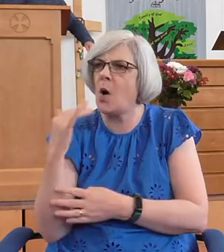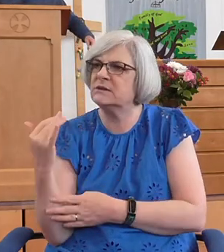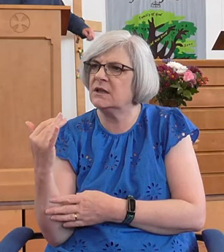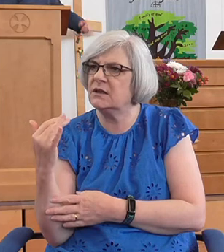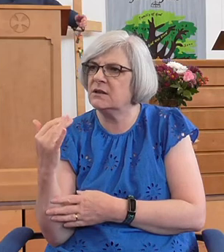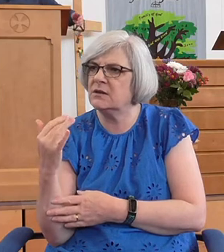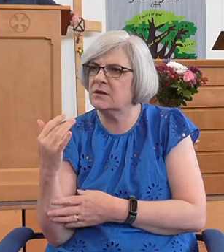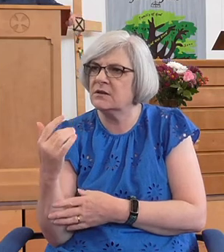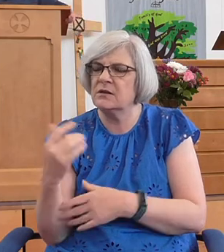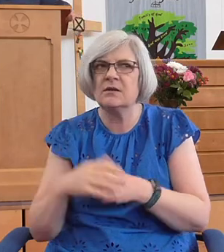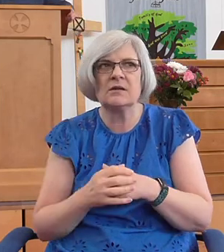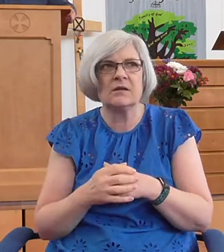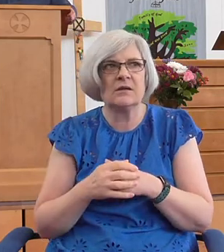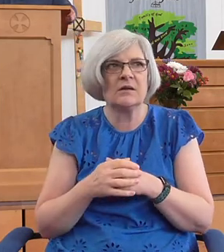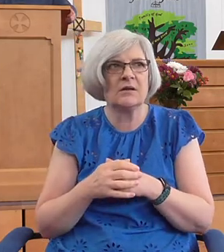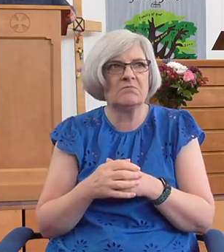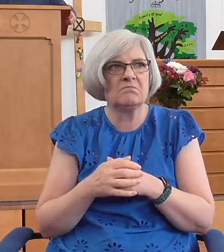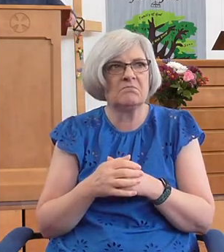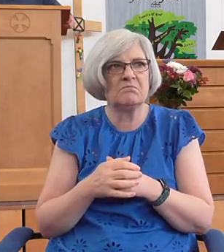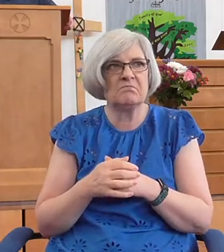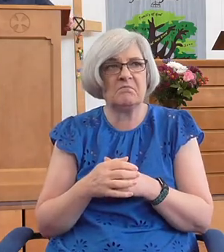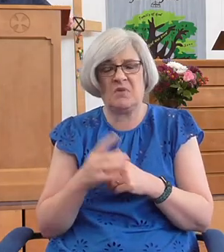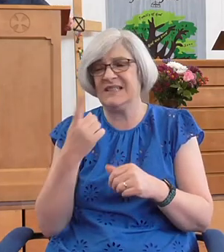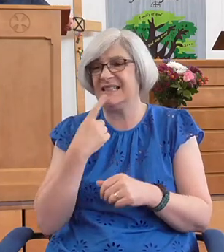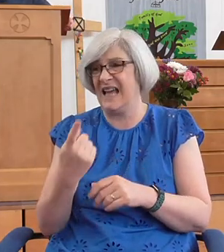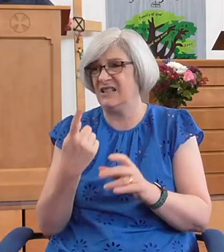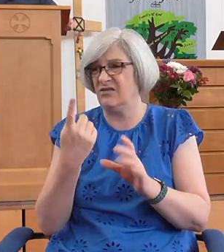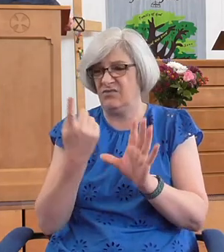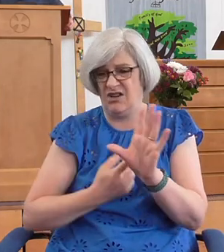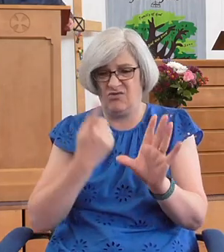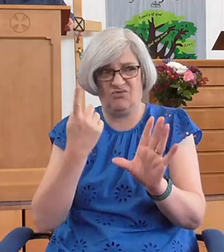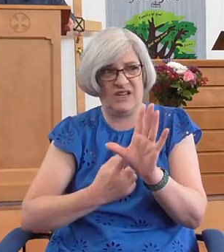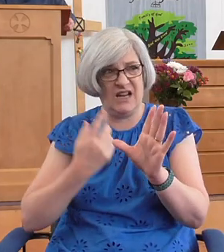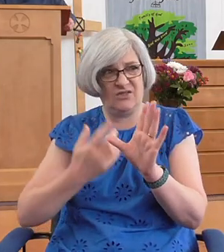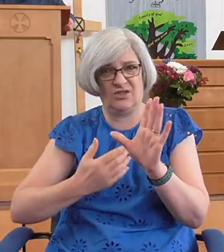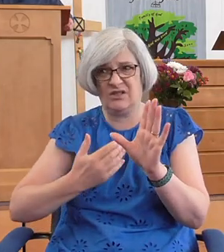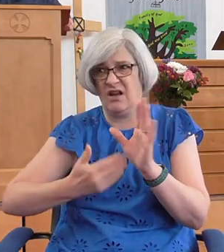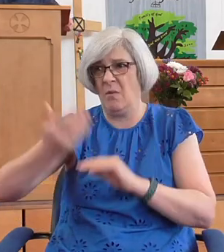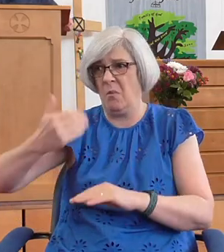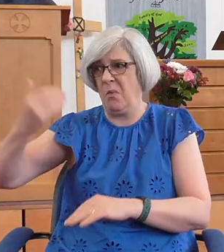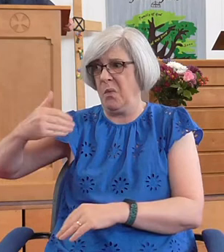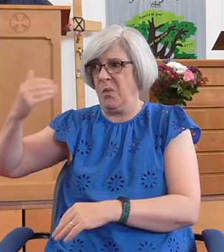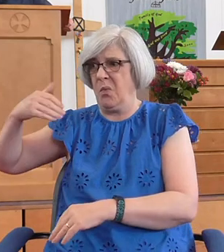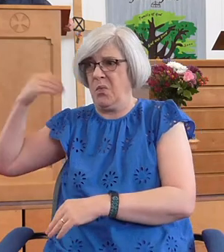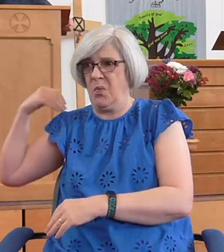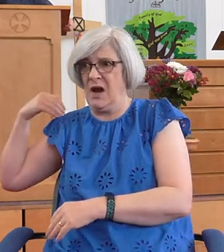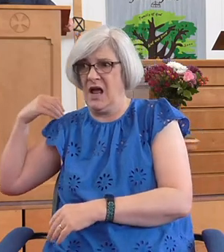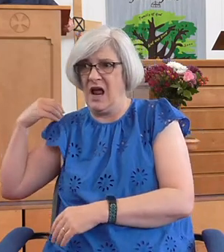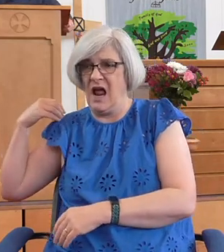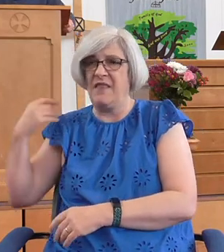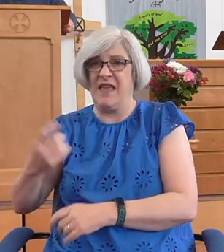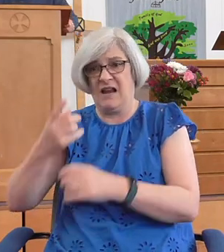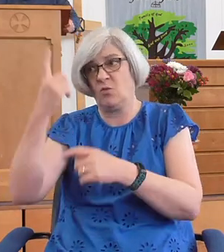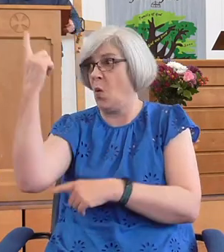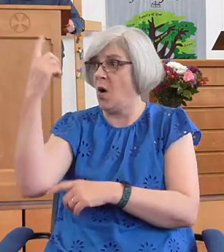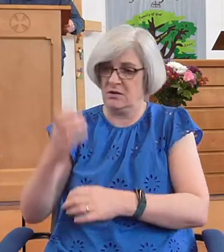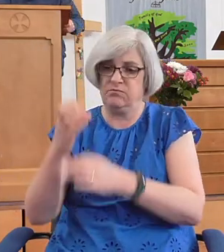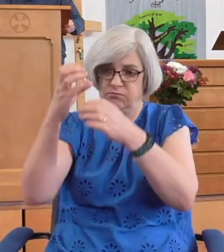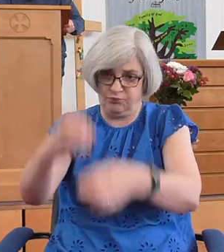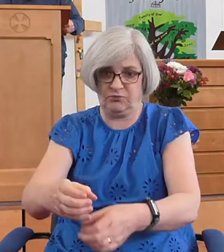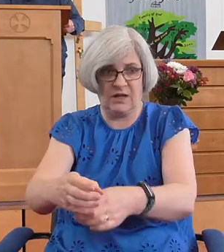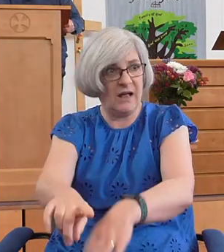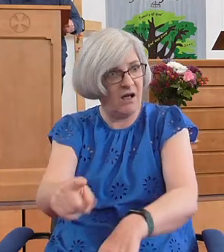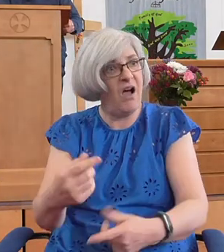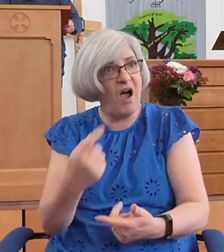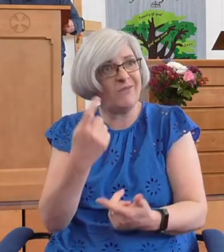of Marah years in advance by God, just for the moment when it was needed, as indeed was the hidden